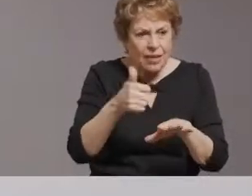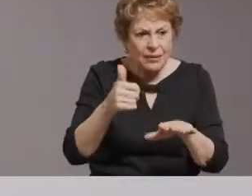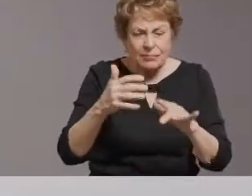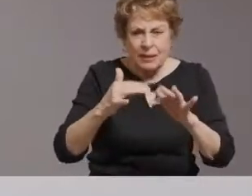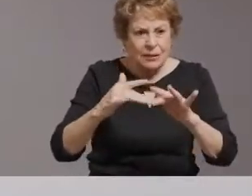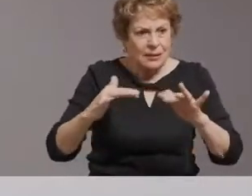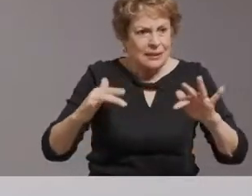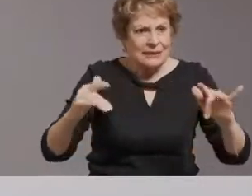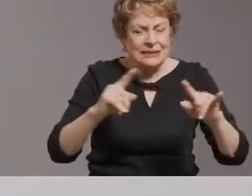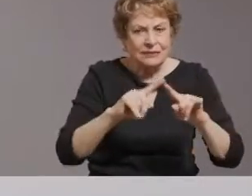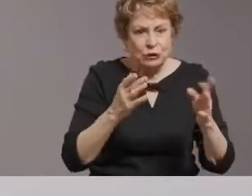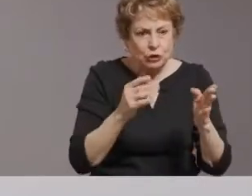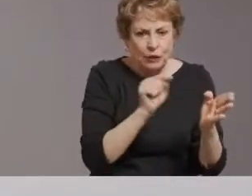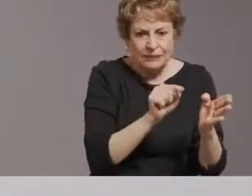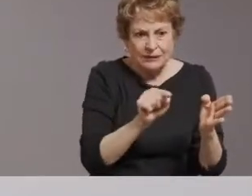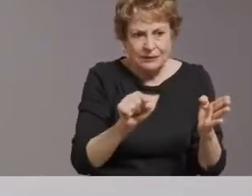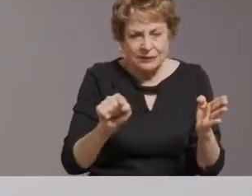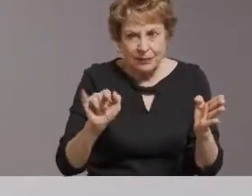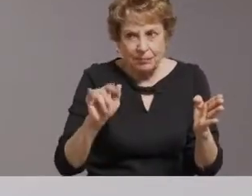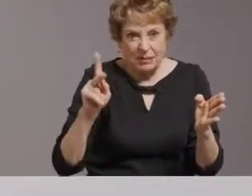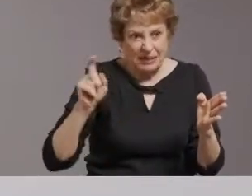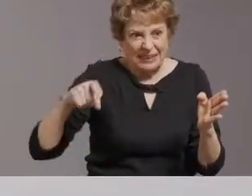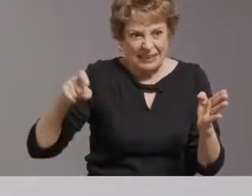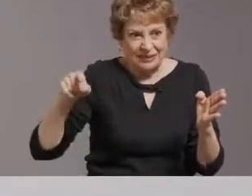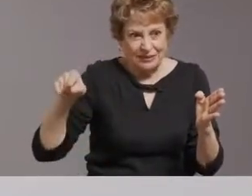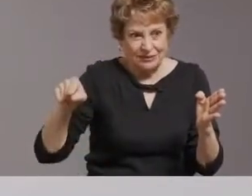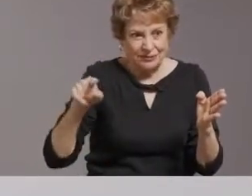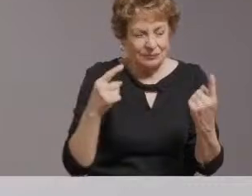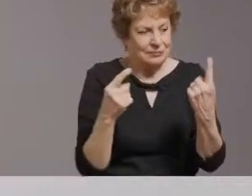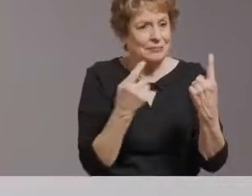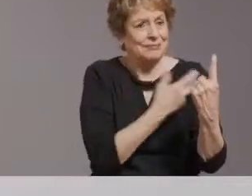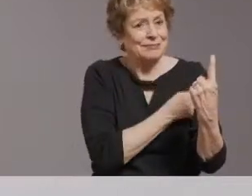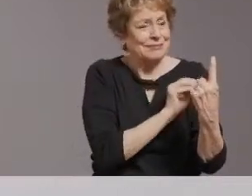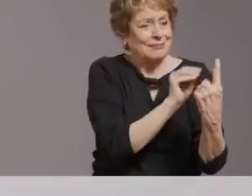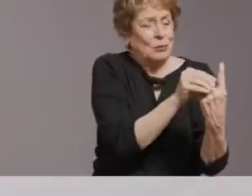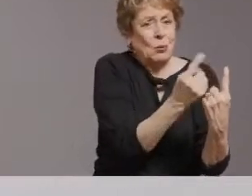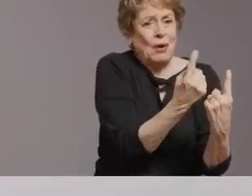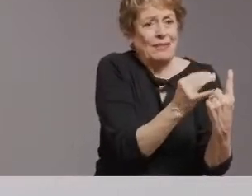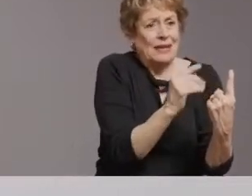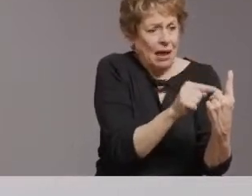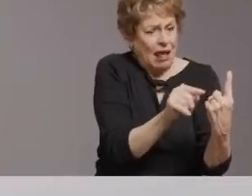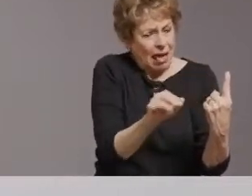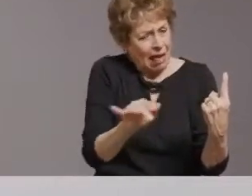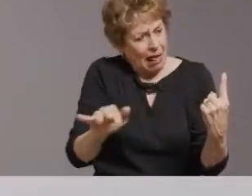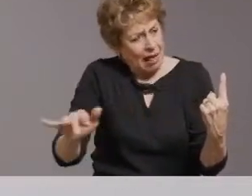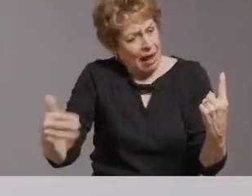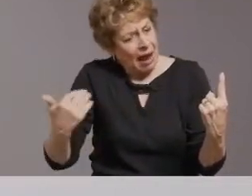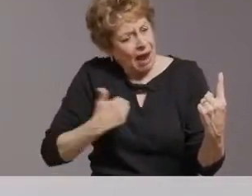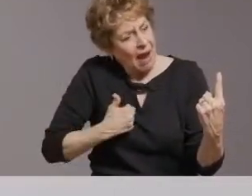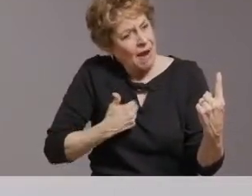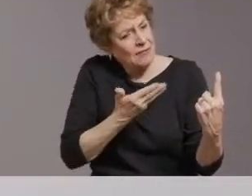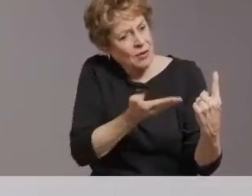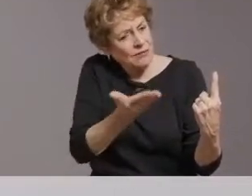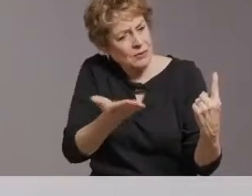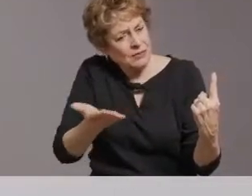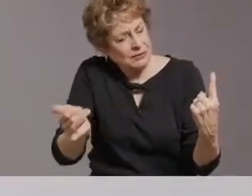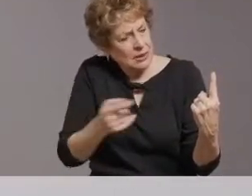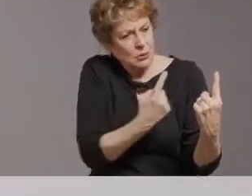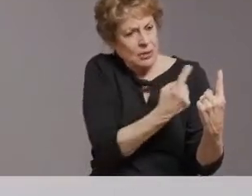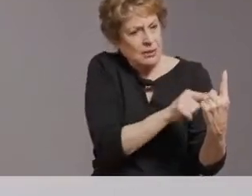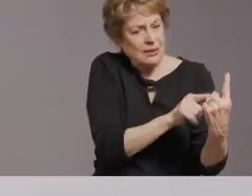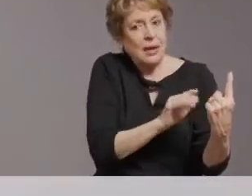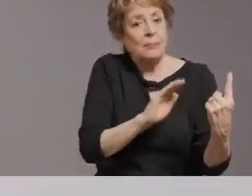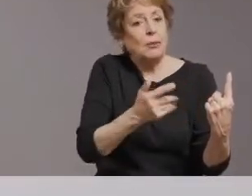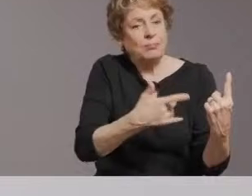need. So the vaccine was just one thing that they were offering, but that's one of those things that's done in the community by